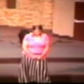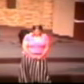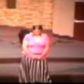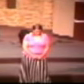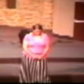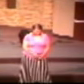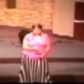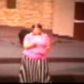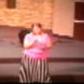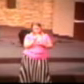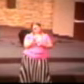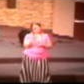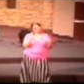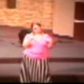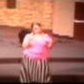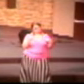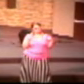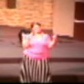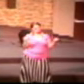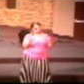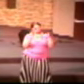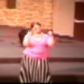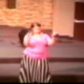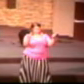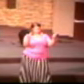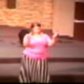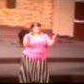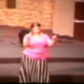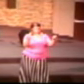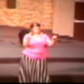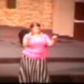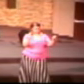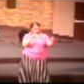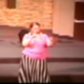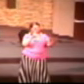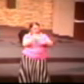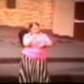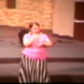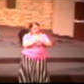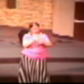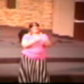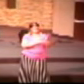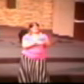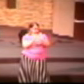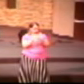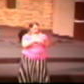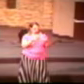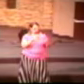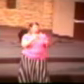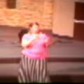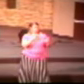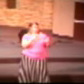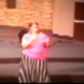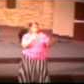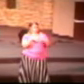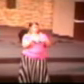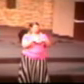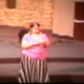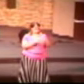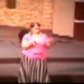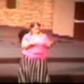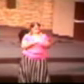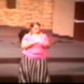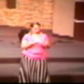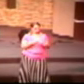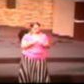we're going to participate in a celebration that was instituted by Jesus. Some of your heart rates went up as soon as you walked into the room.